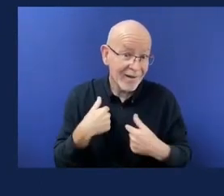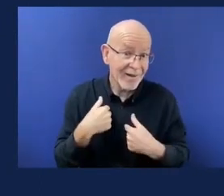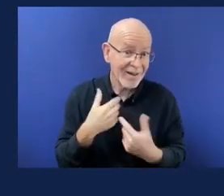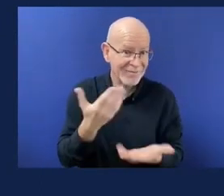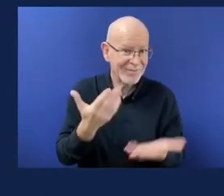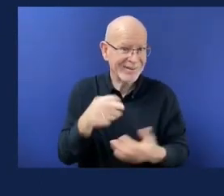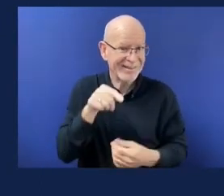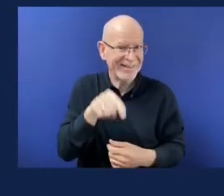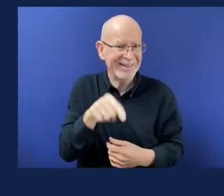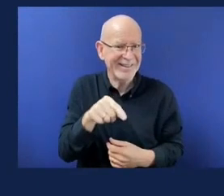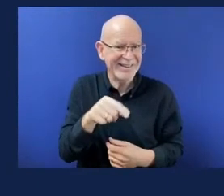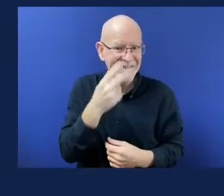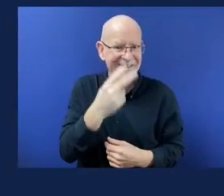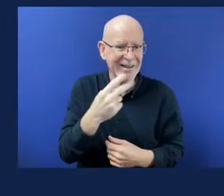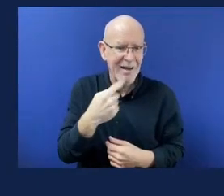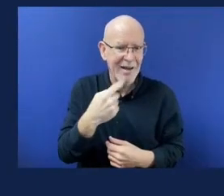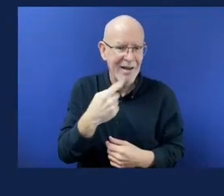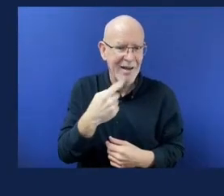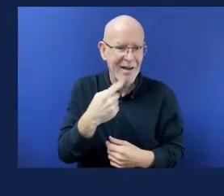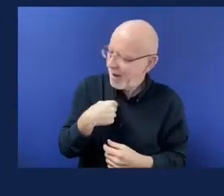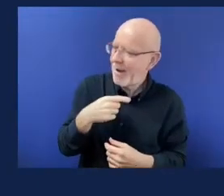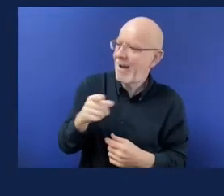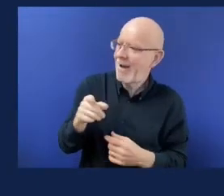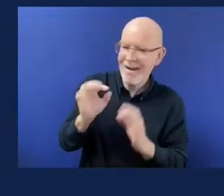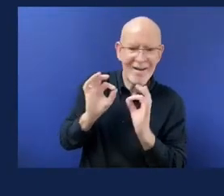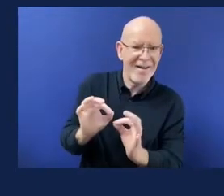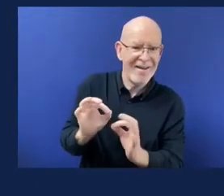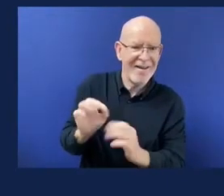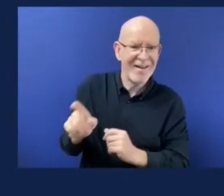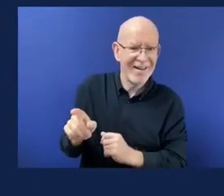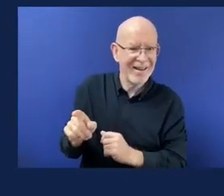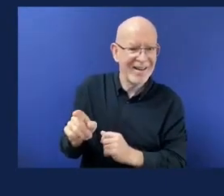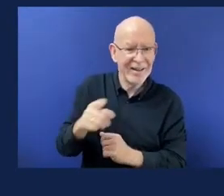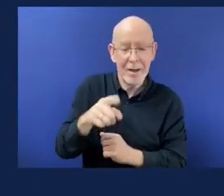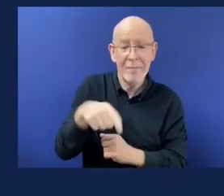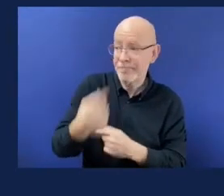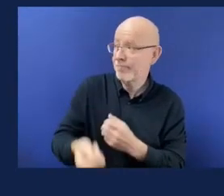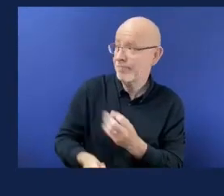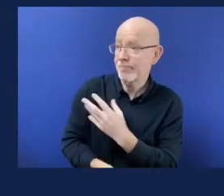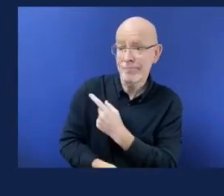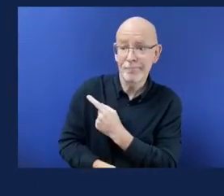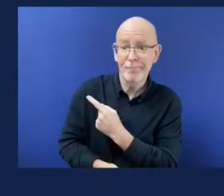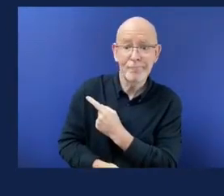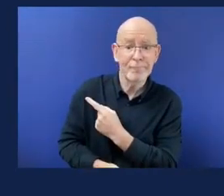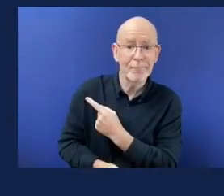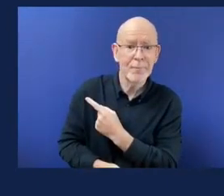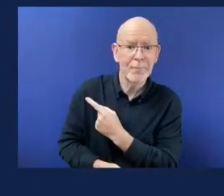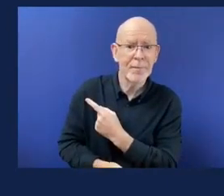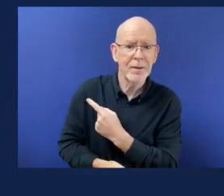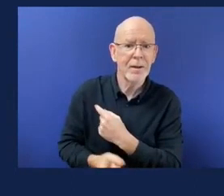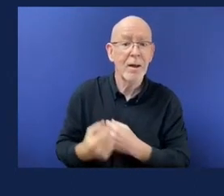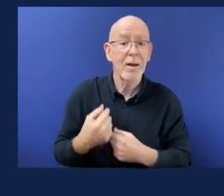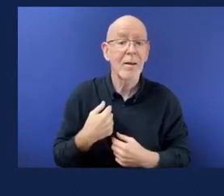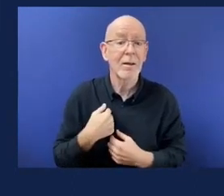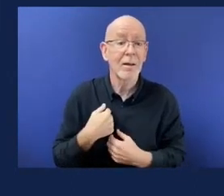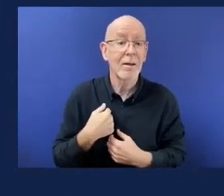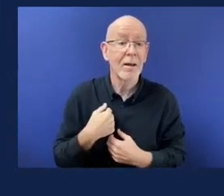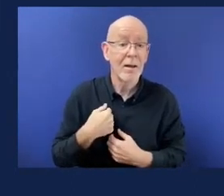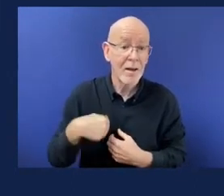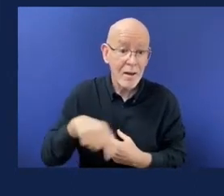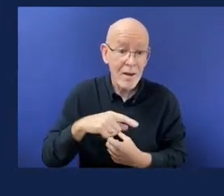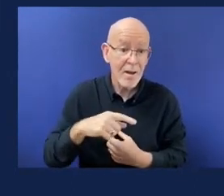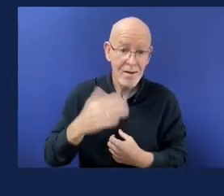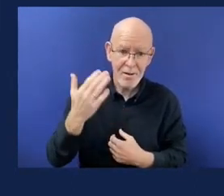that we'd been told and grouped it into theme. We then put forward a range of recommendations